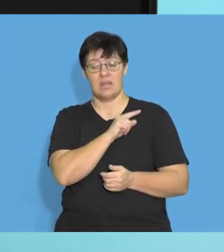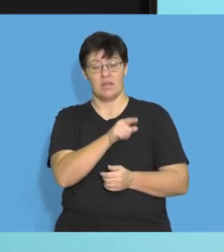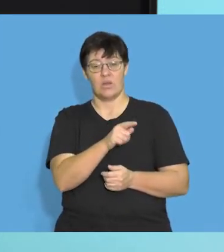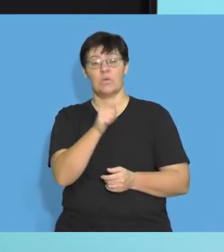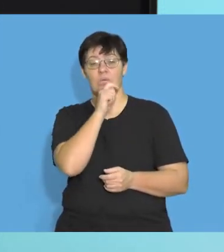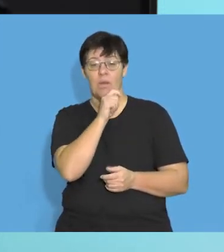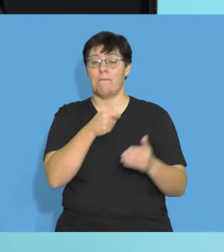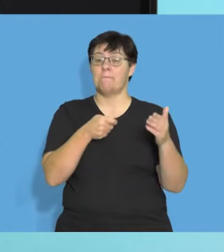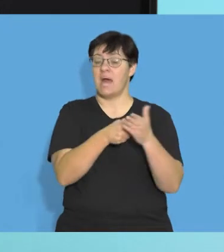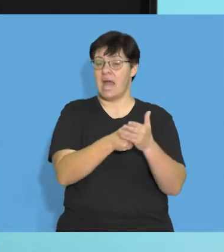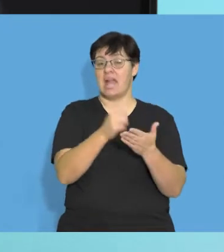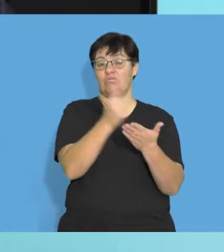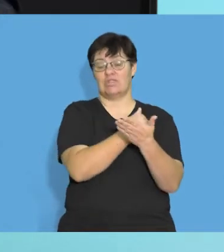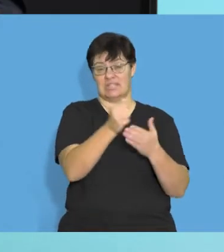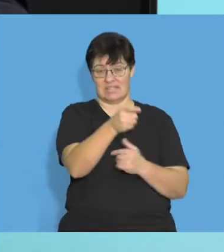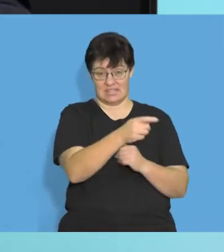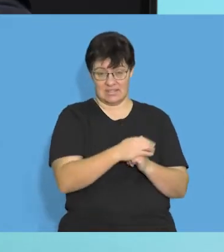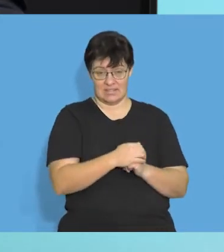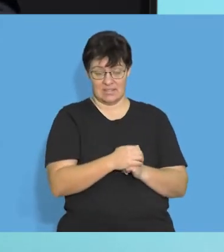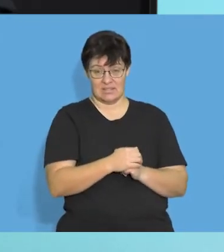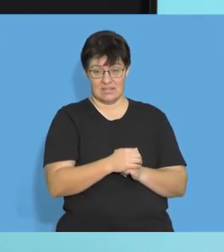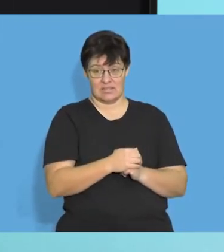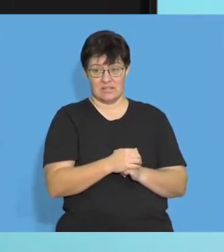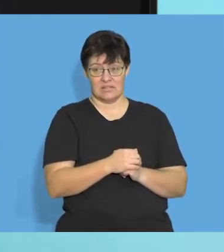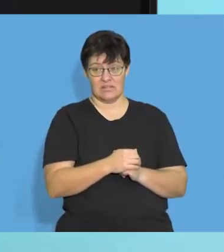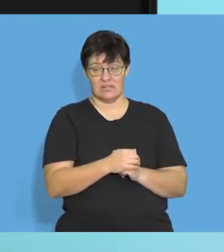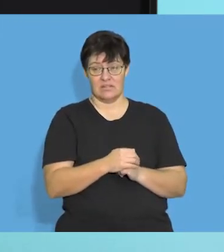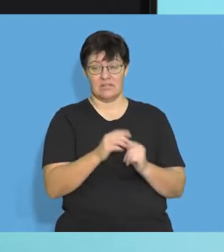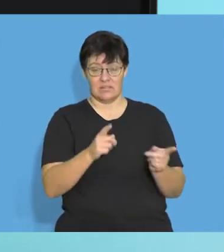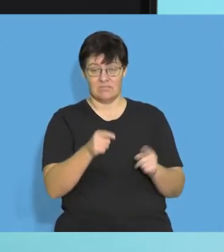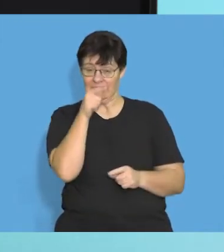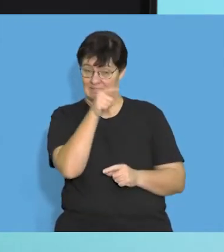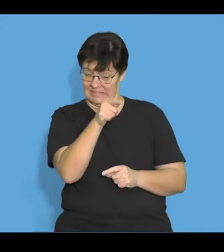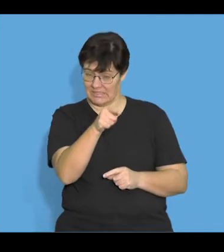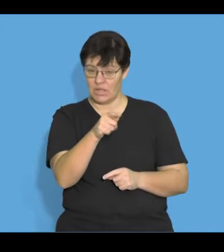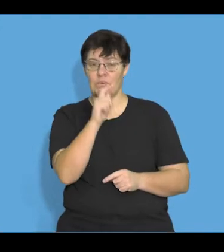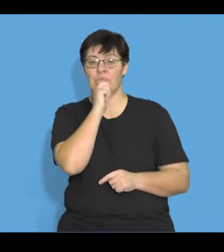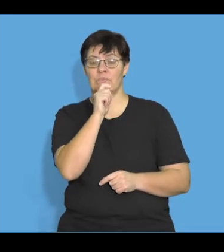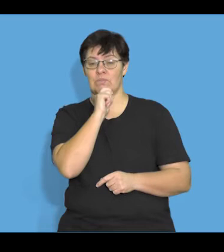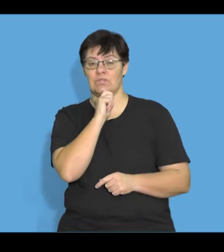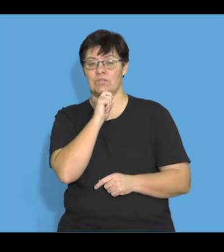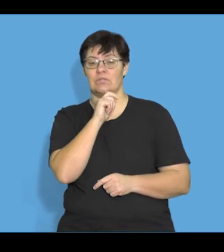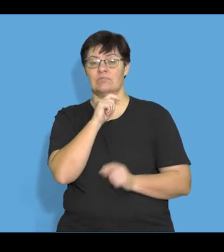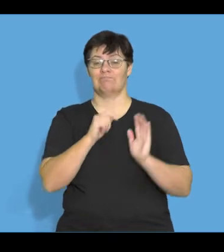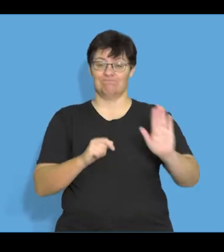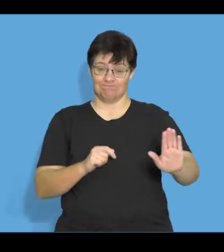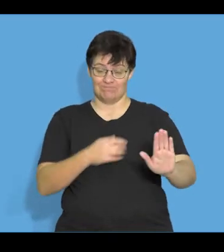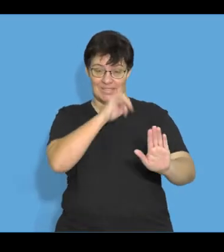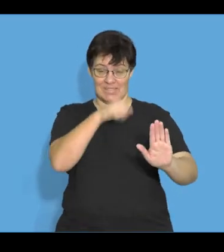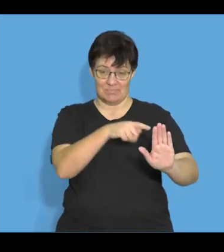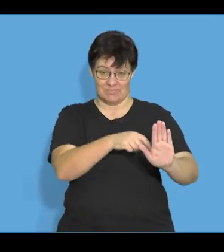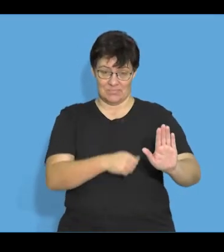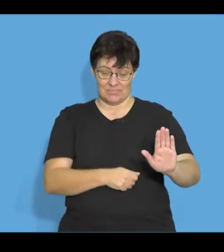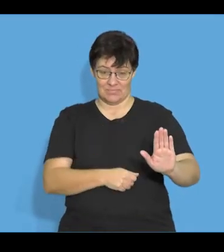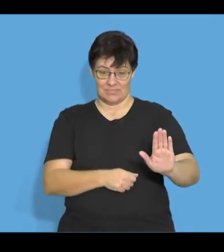credit. So debit trading stock, creditors control, that is using the perpetual inventory system.